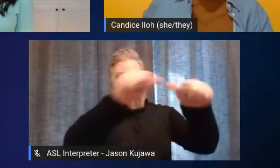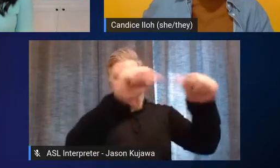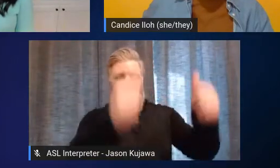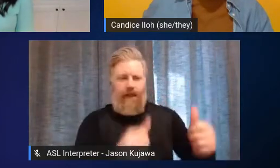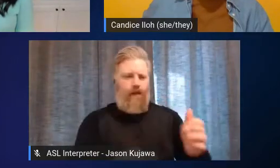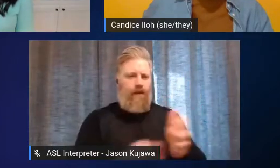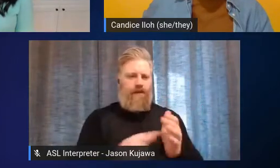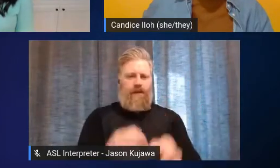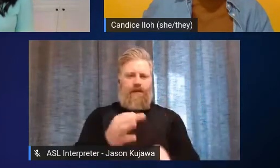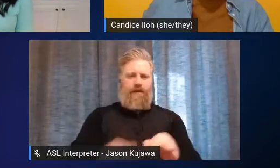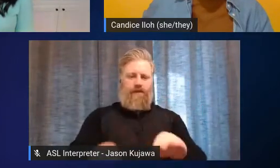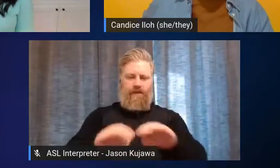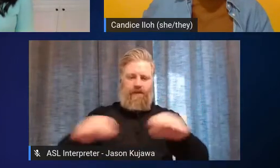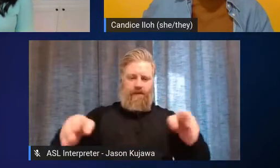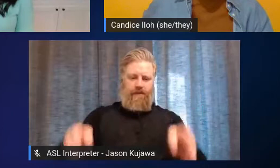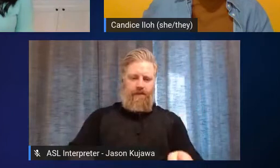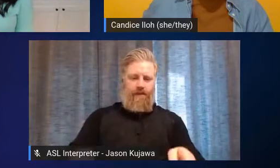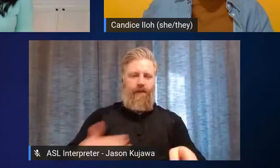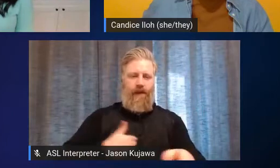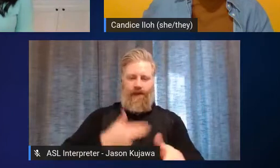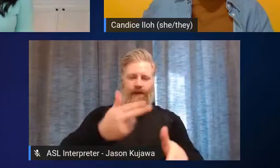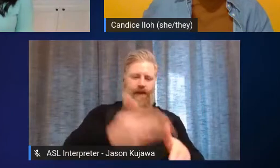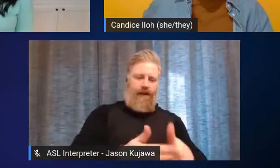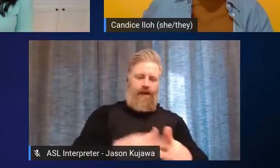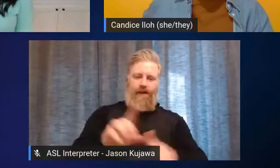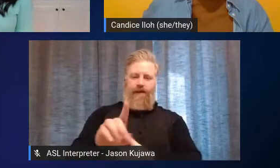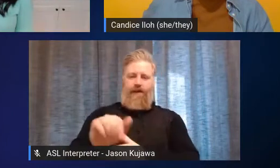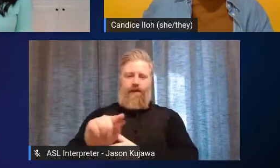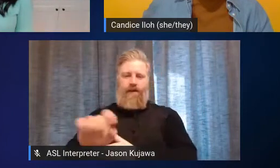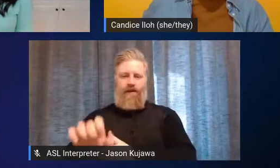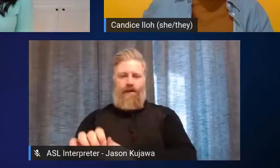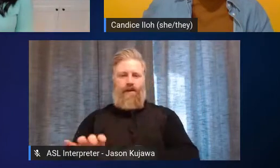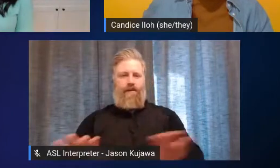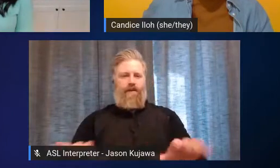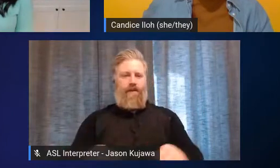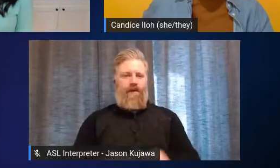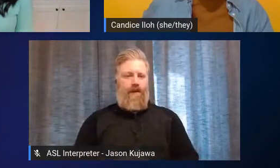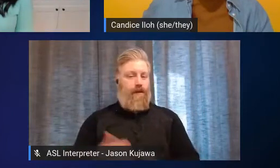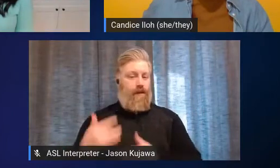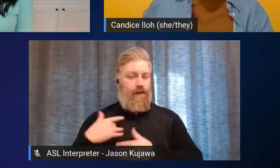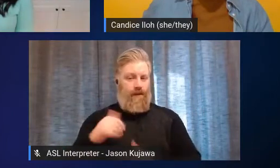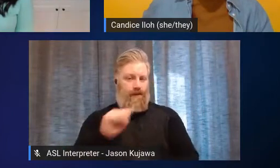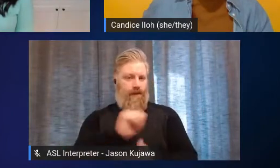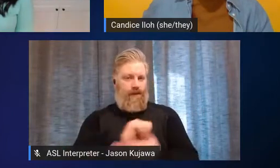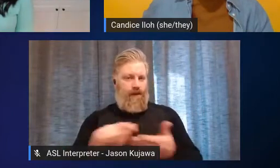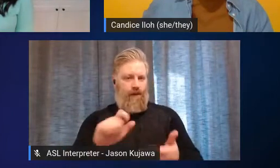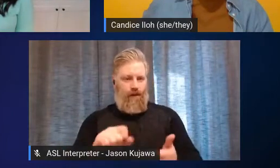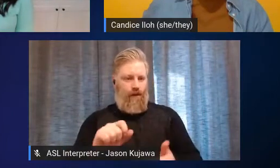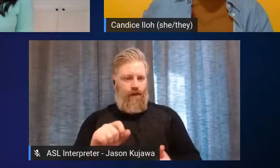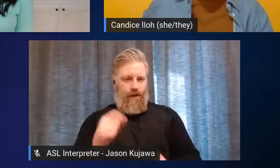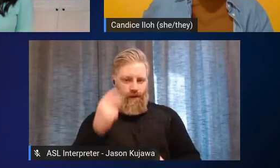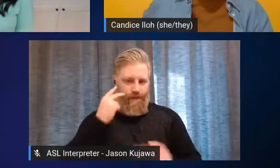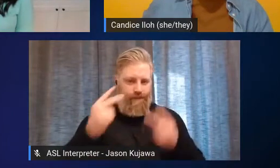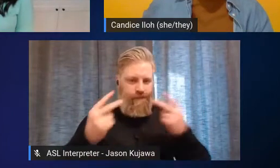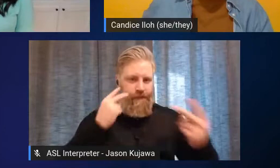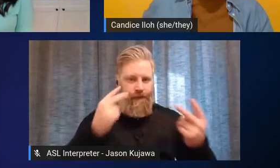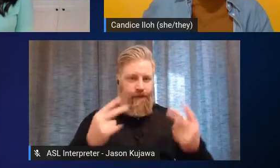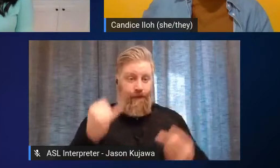have names on them, names and dates. And that's often all you get. And if, like me, you're someone